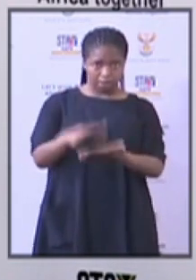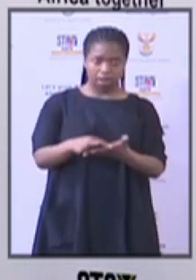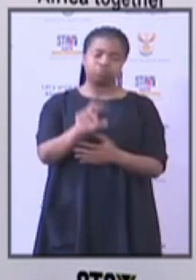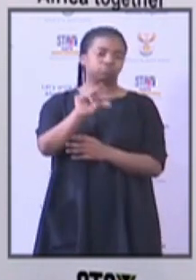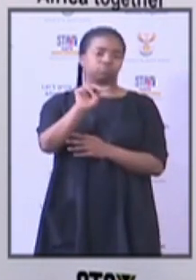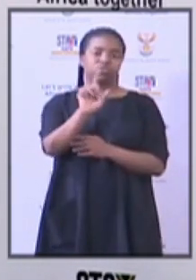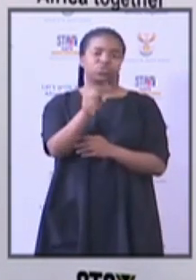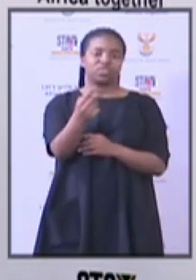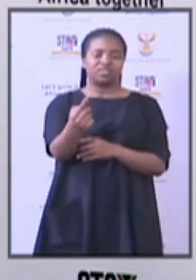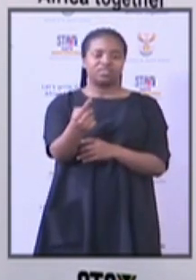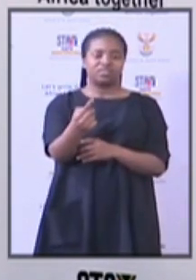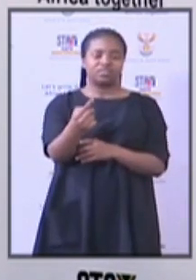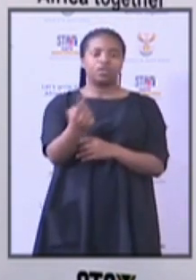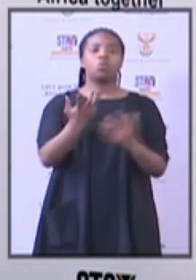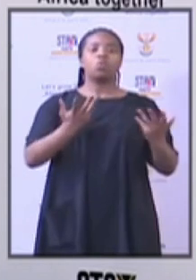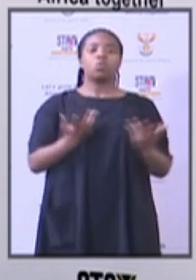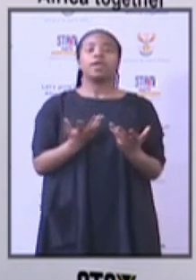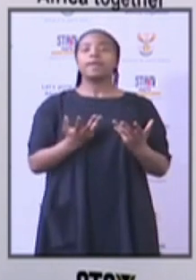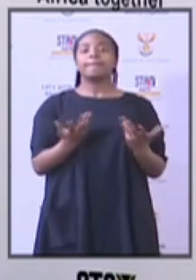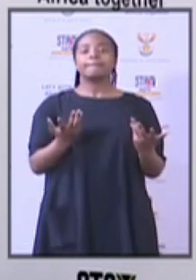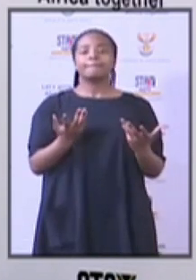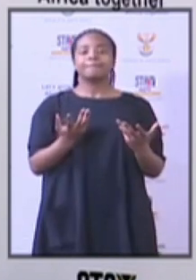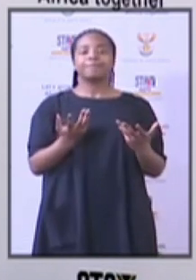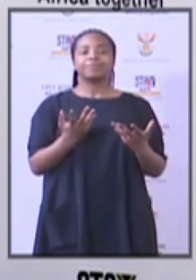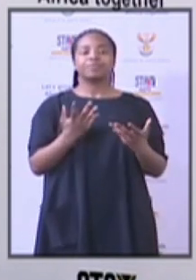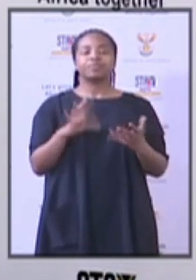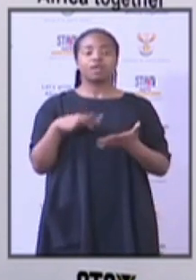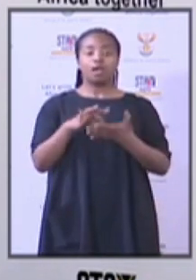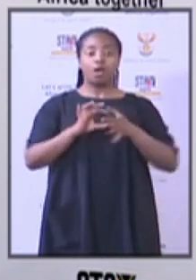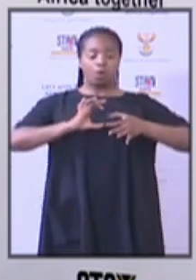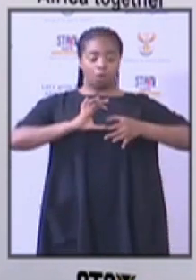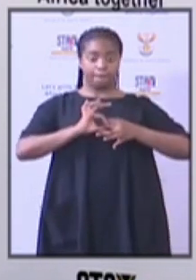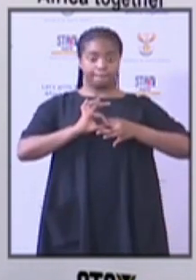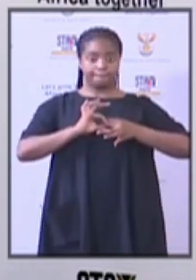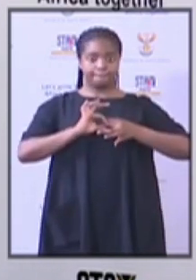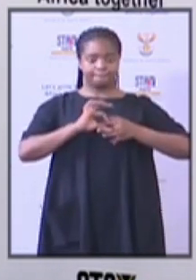Affairs portal is where people apply at home